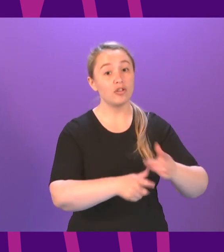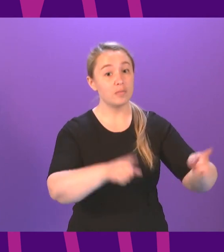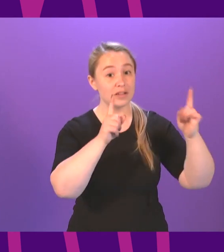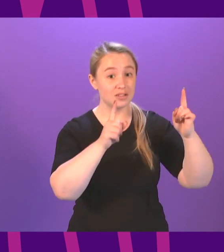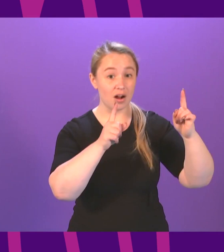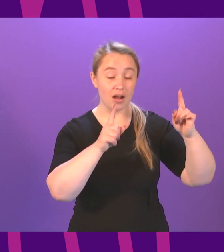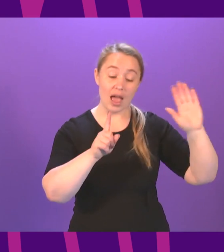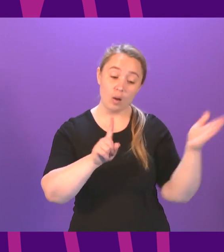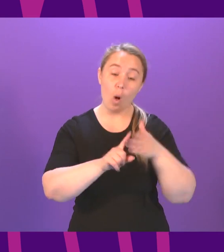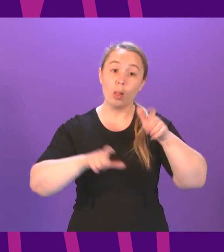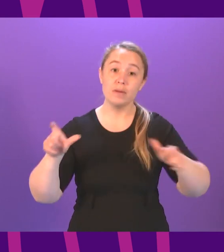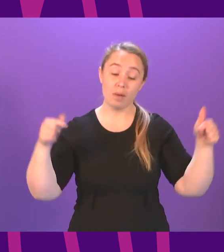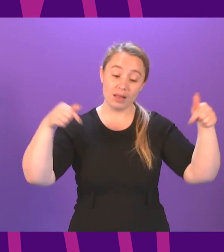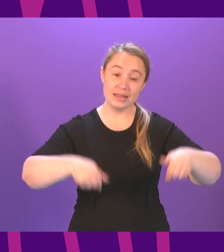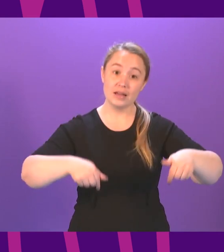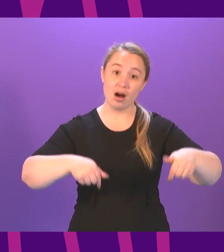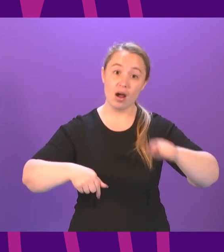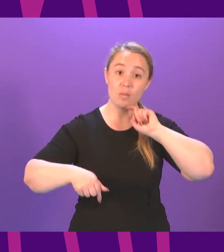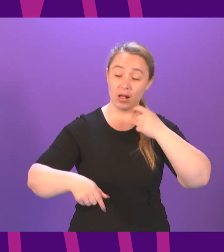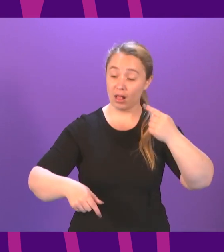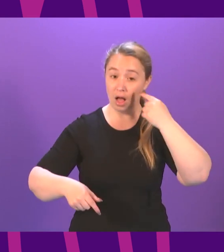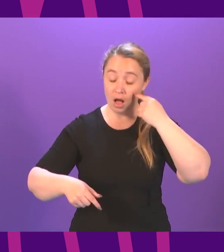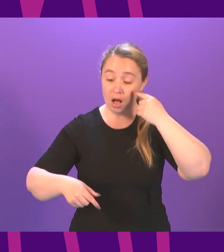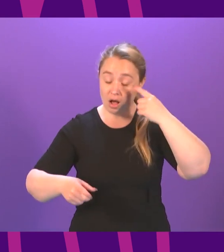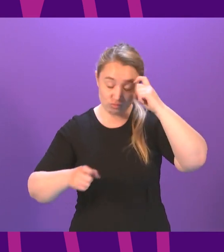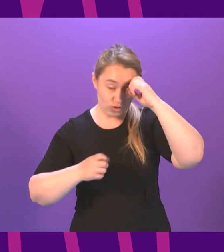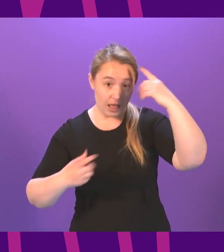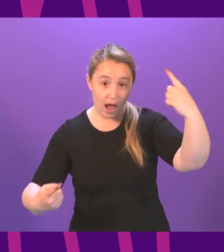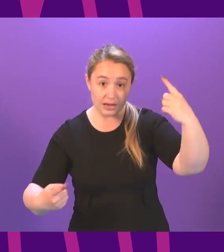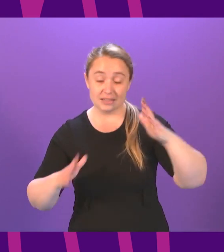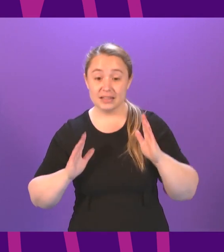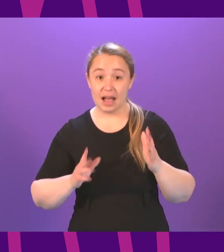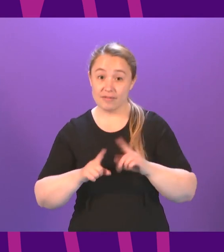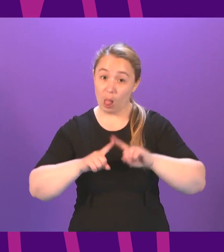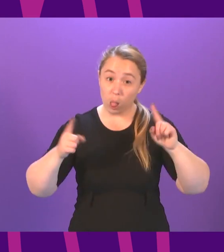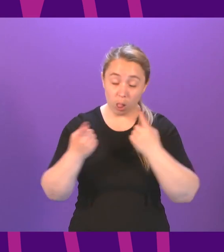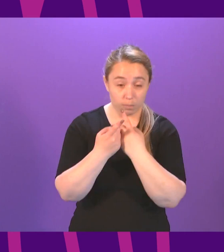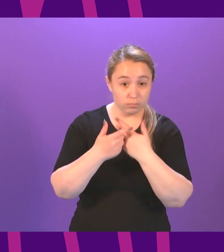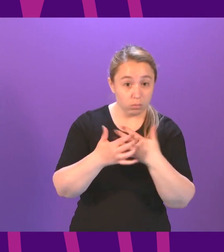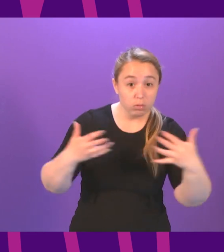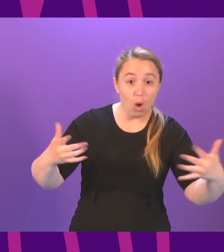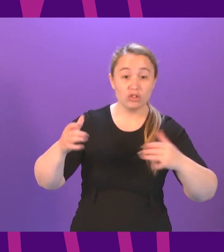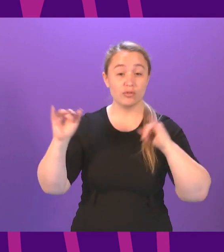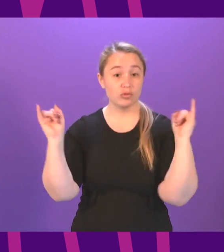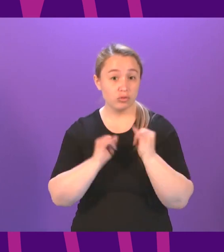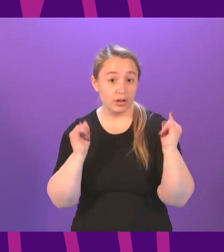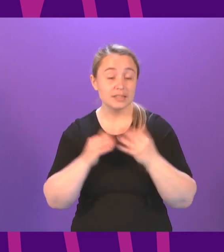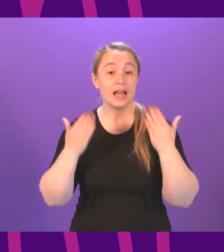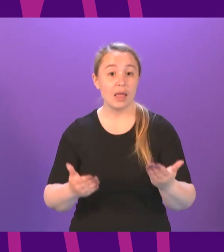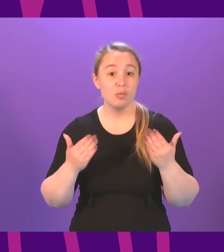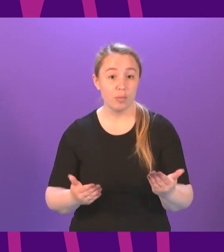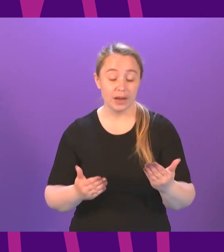will consider the nature of the multiple crises that we face and will commit to working in the spirit of cooperation and